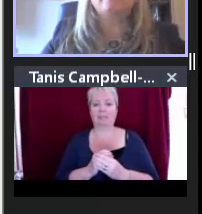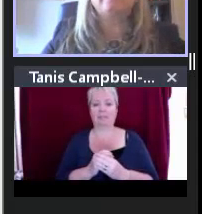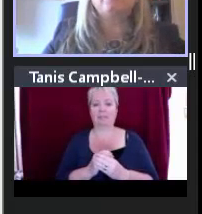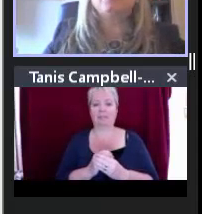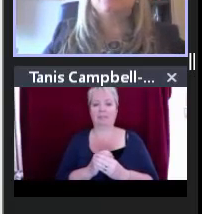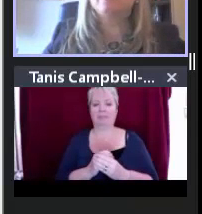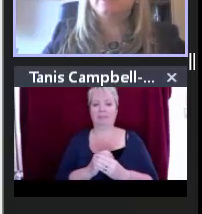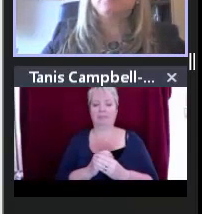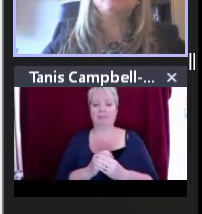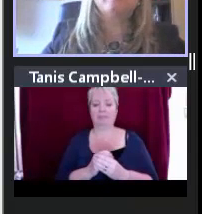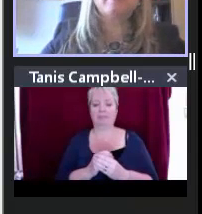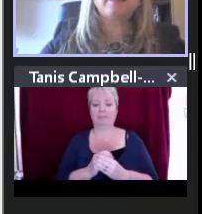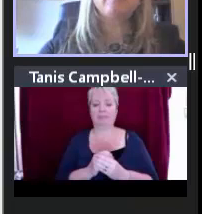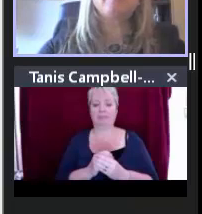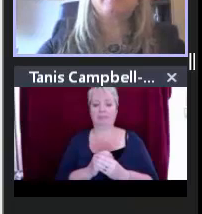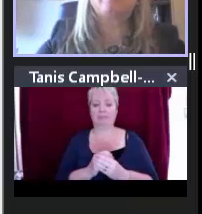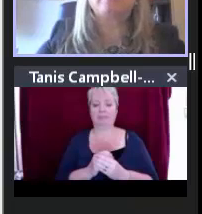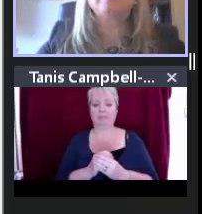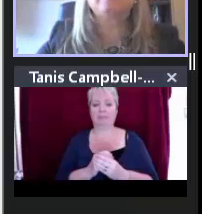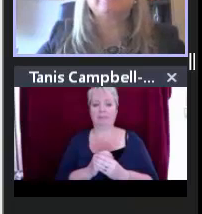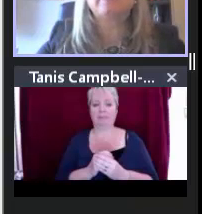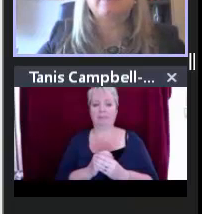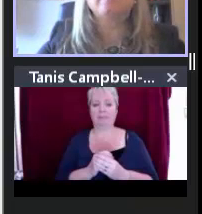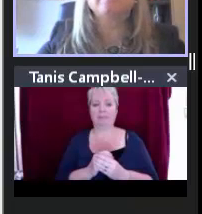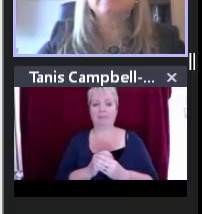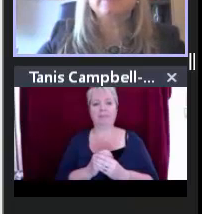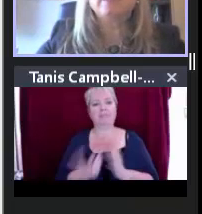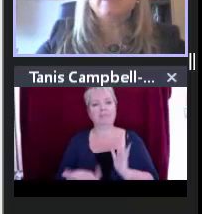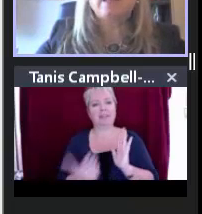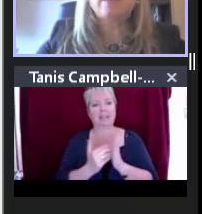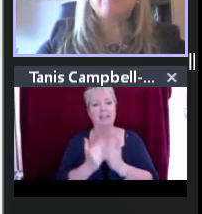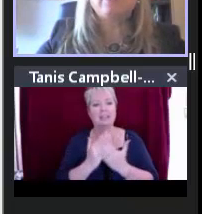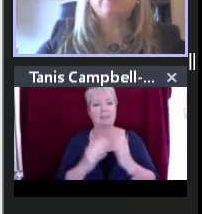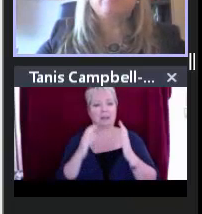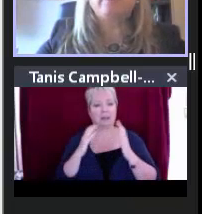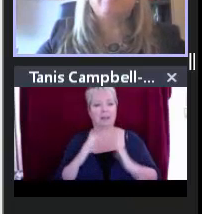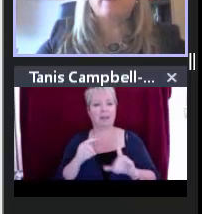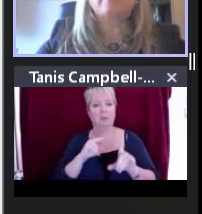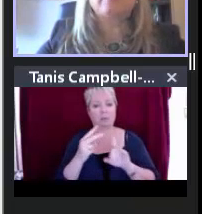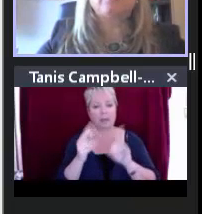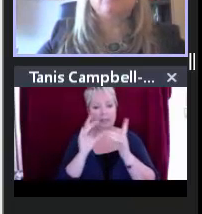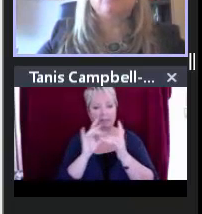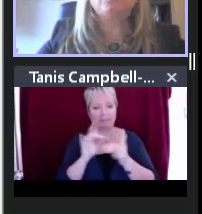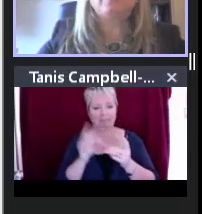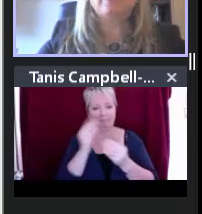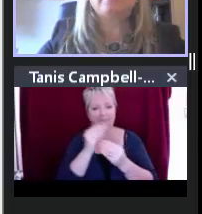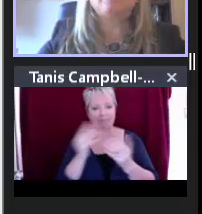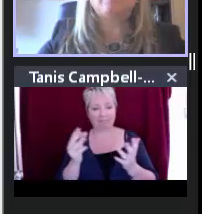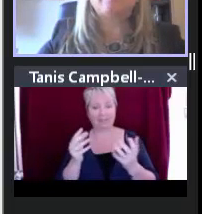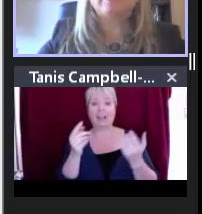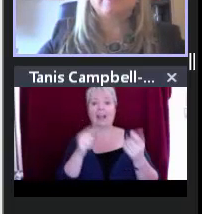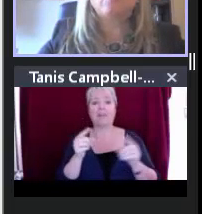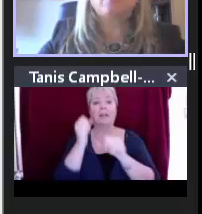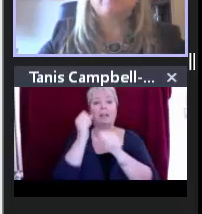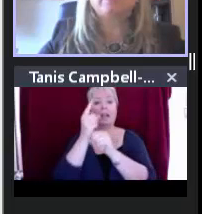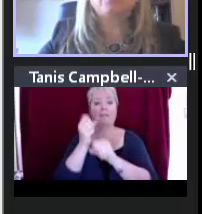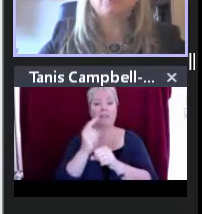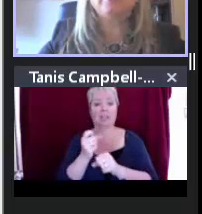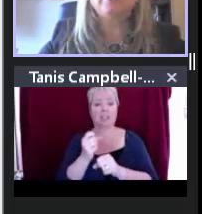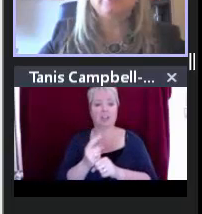our organization, really directly from the clients themselves. Every year we run a student showcase and